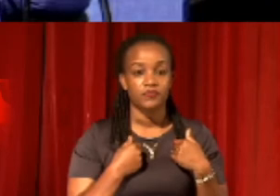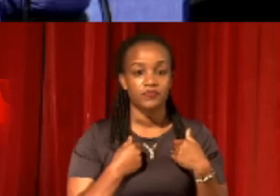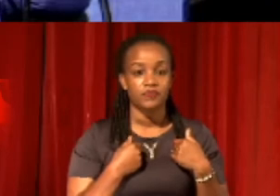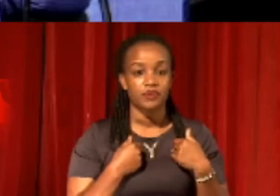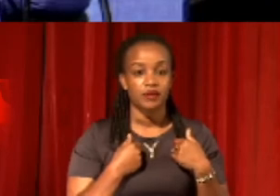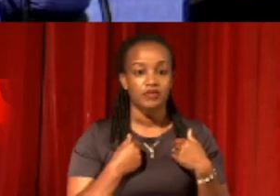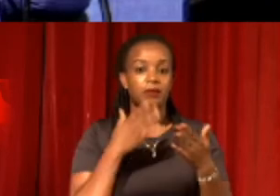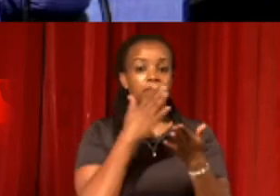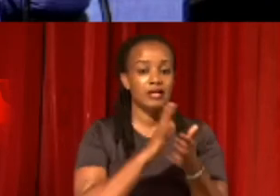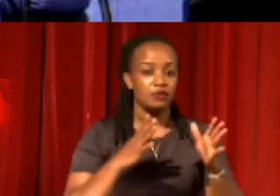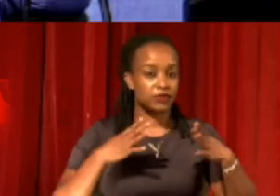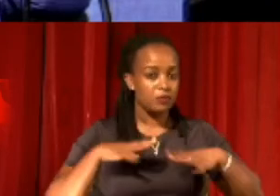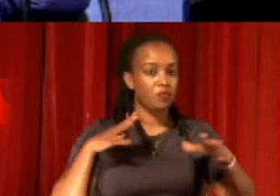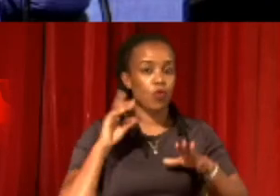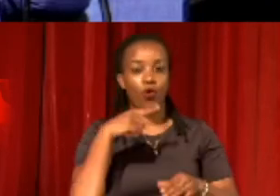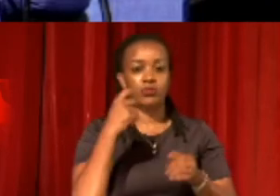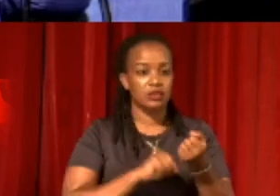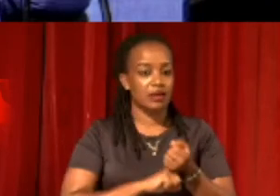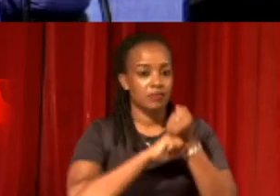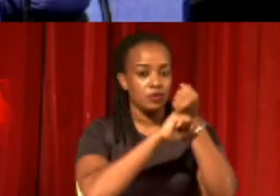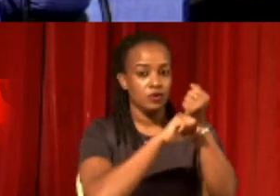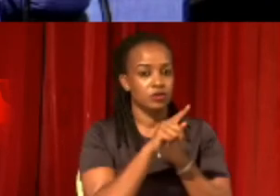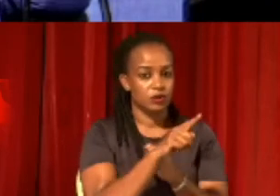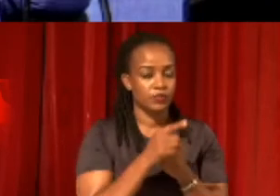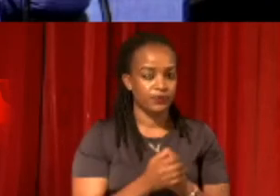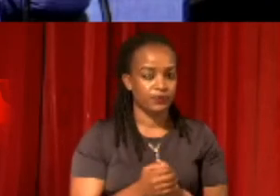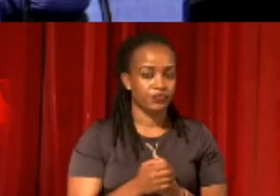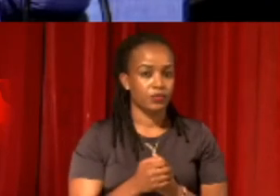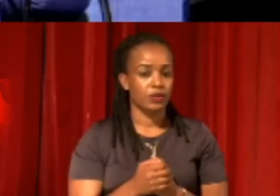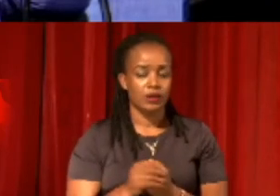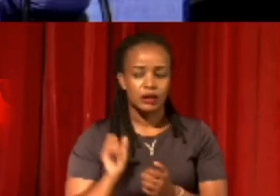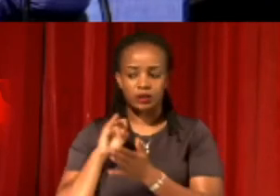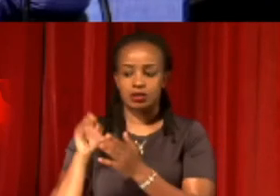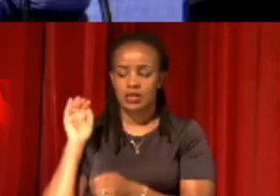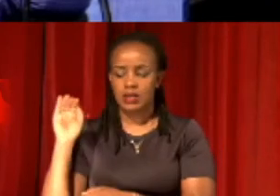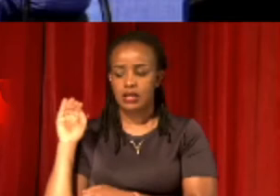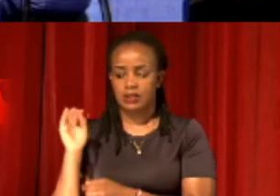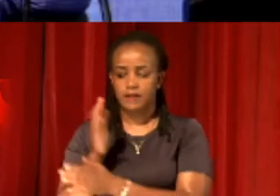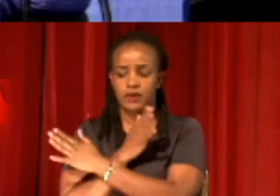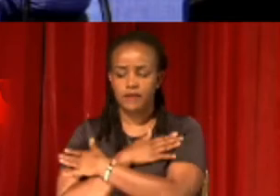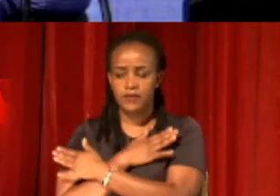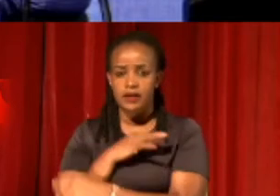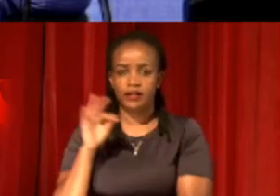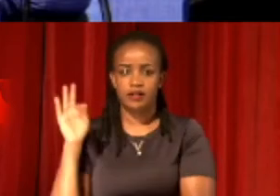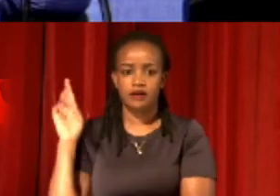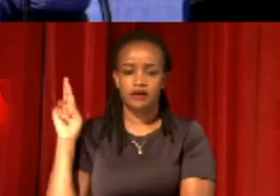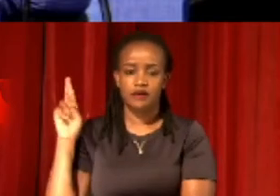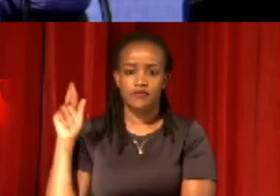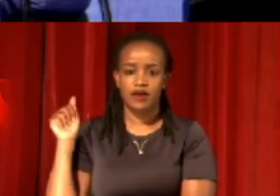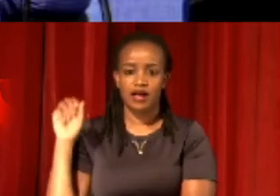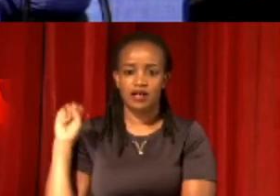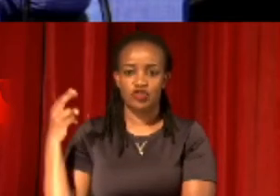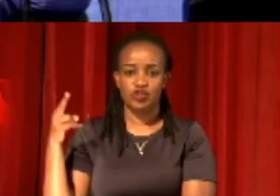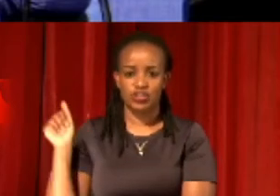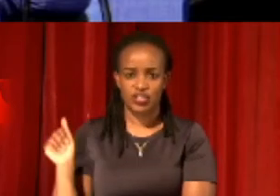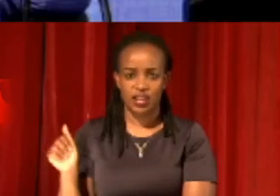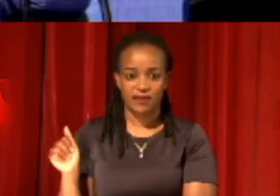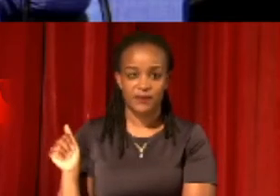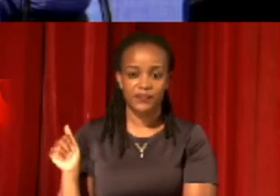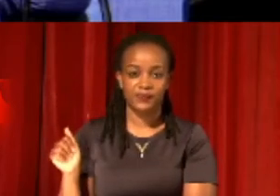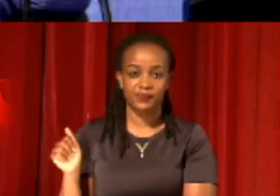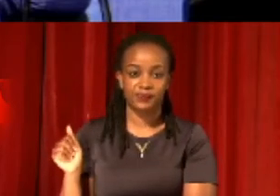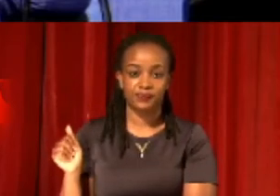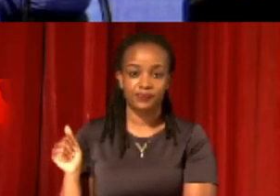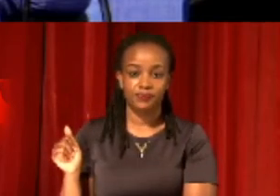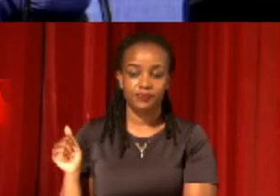department that takes care of you, okay. technically. Just, yeah. I'm asking for mm. a friend, yes. Flasher, mm-hmm. Are his video vixens yes.